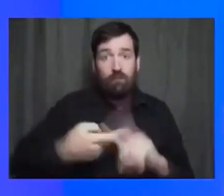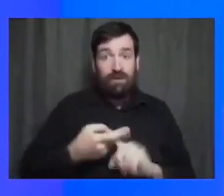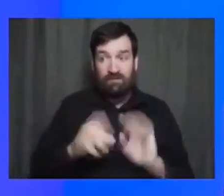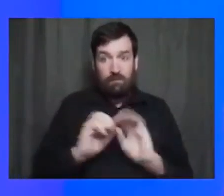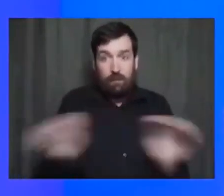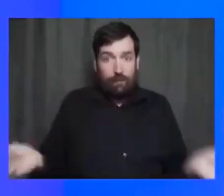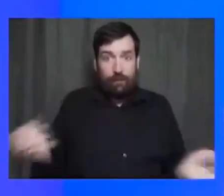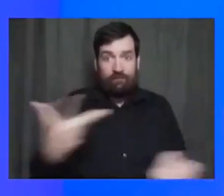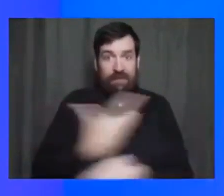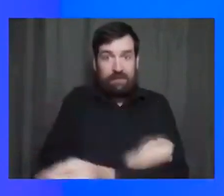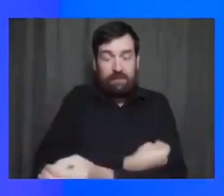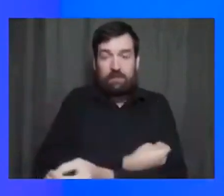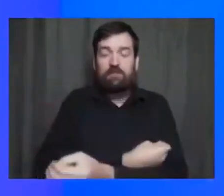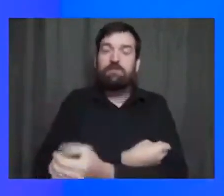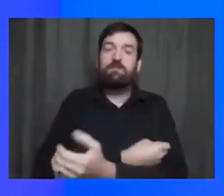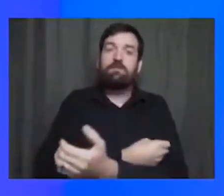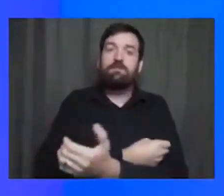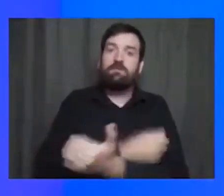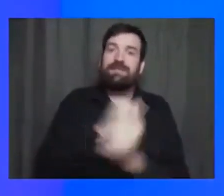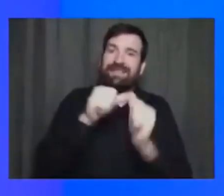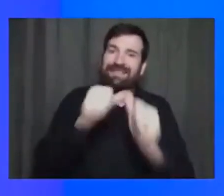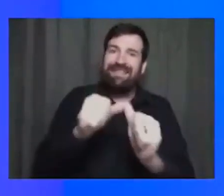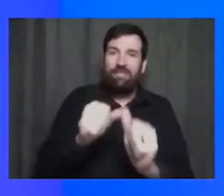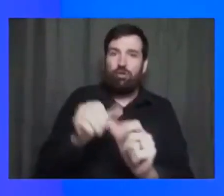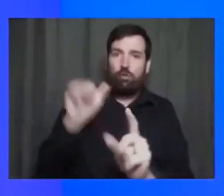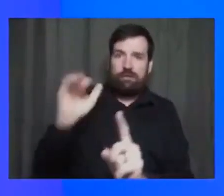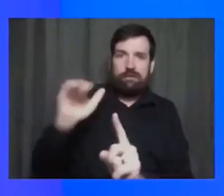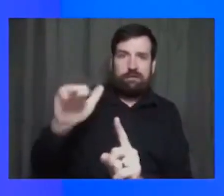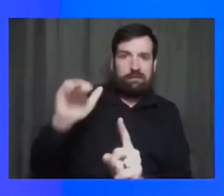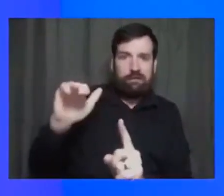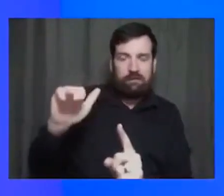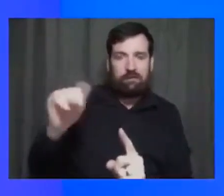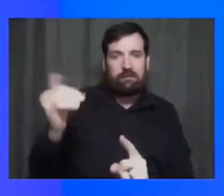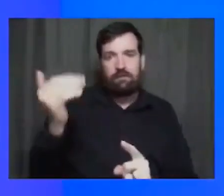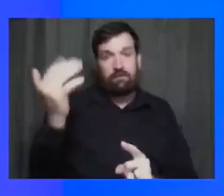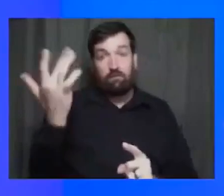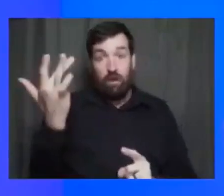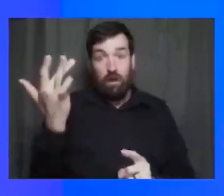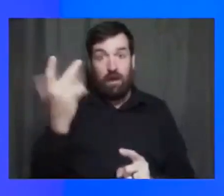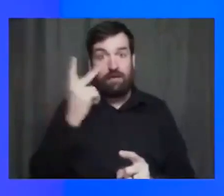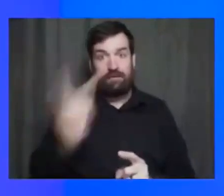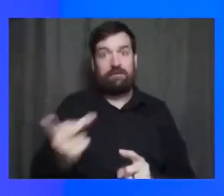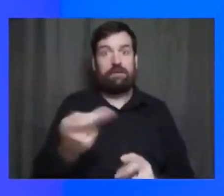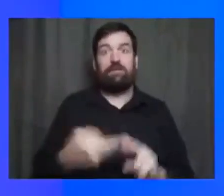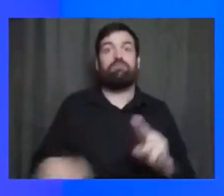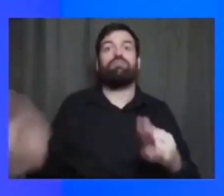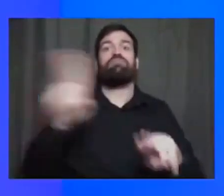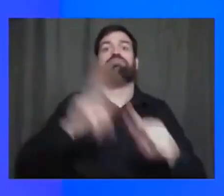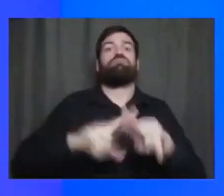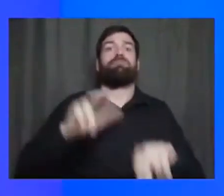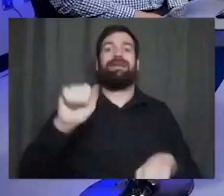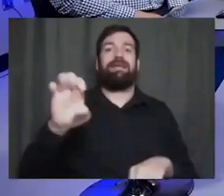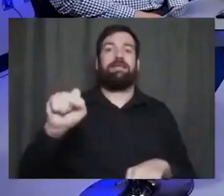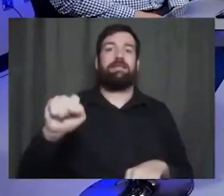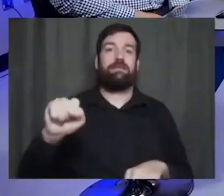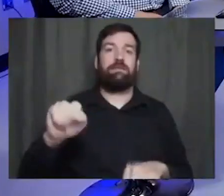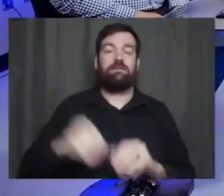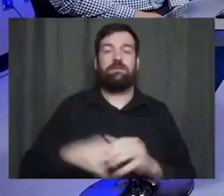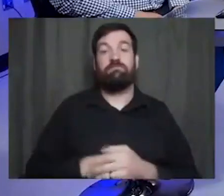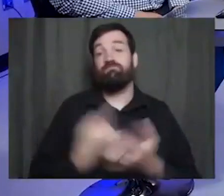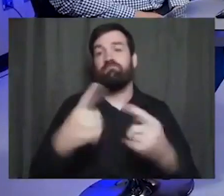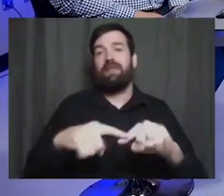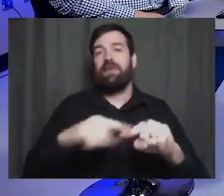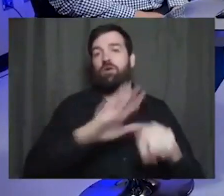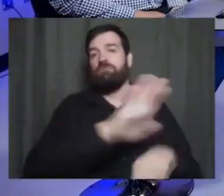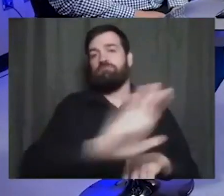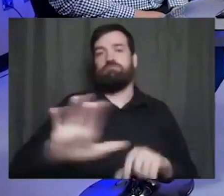continuing the message of how important this is because of the reason why we're seeing upticks here and there, depending on populations. Yeah, and